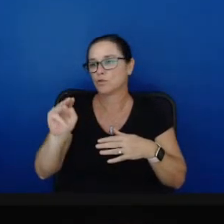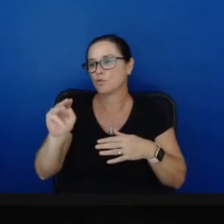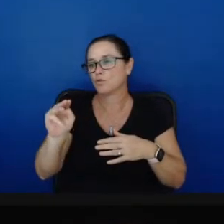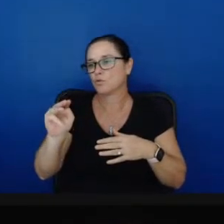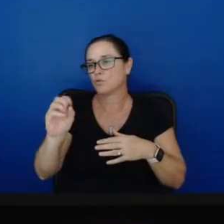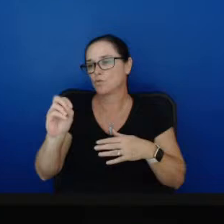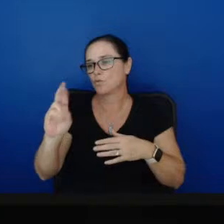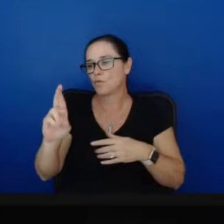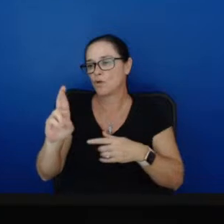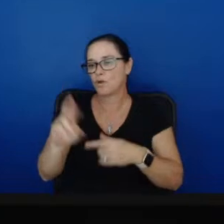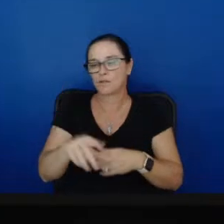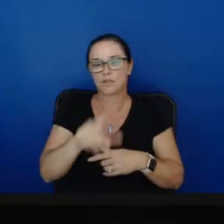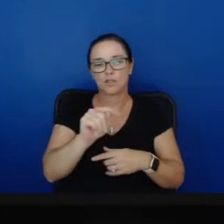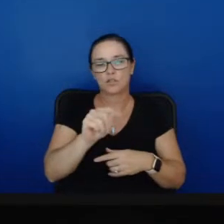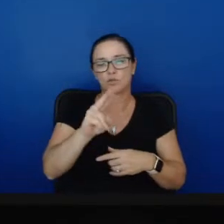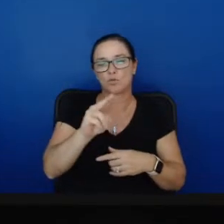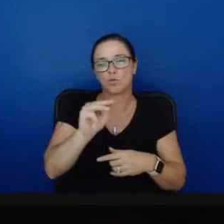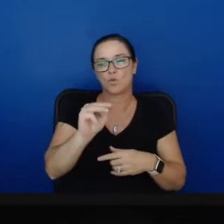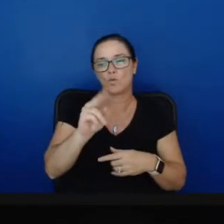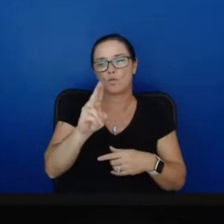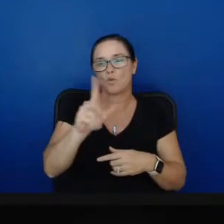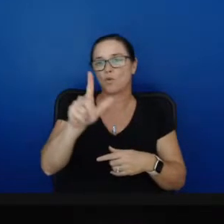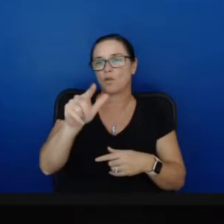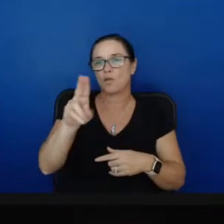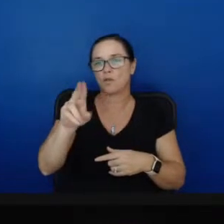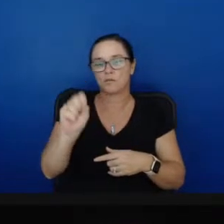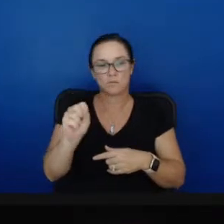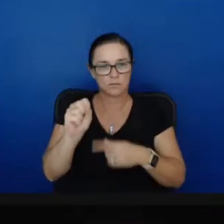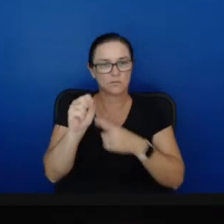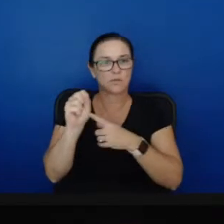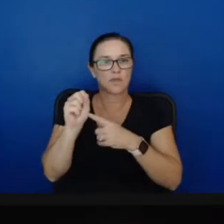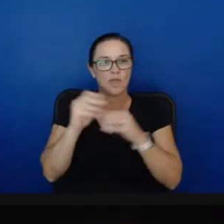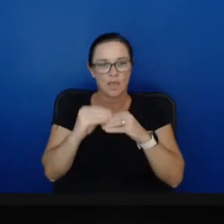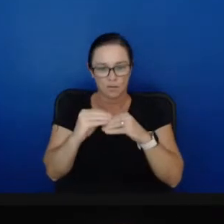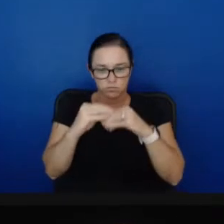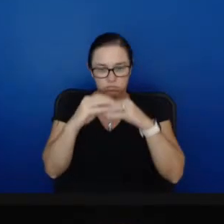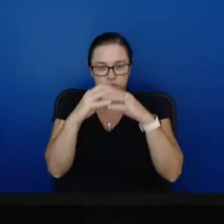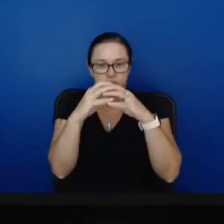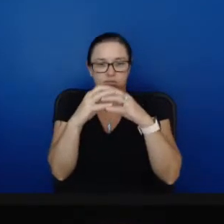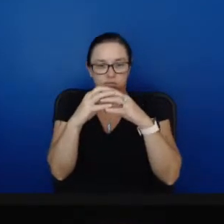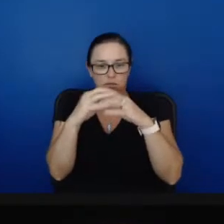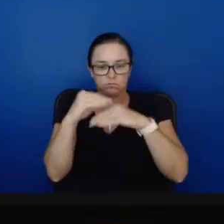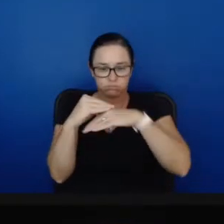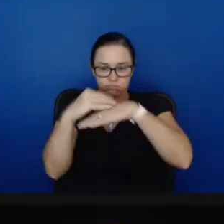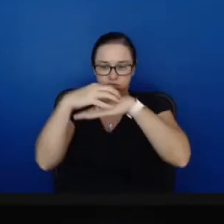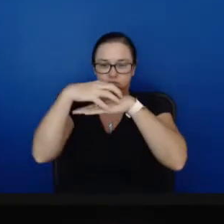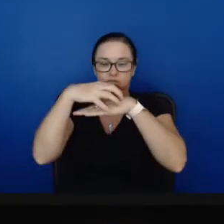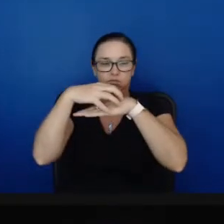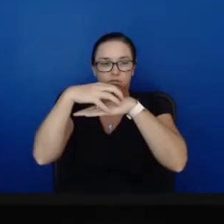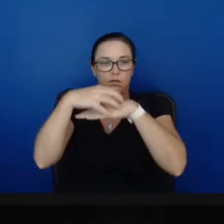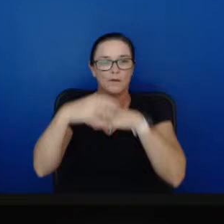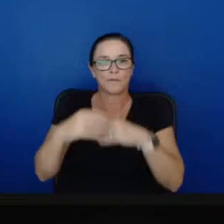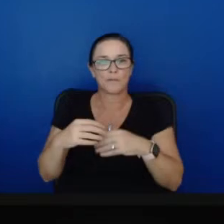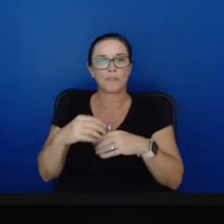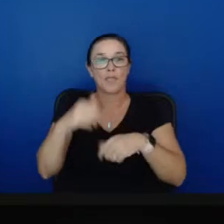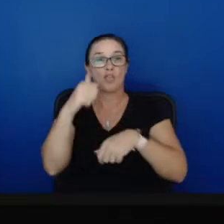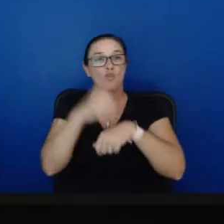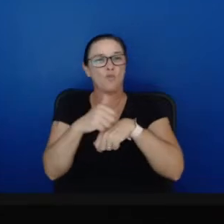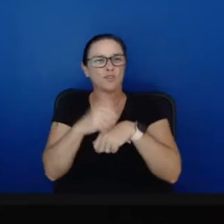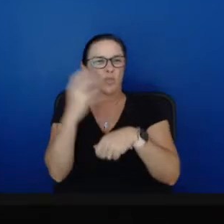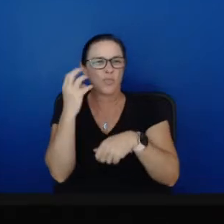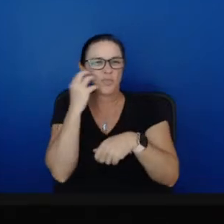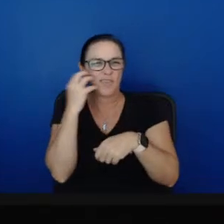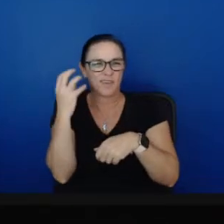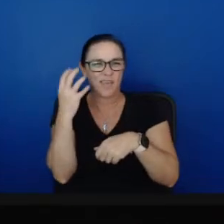tumulus, it's like a big growth that comes out of the lava, pops up, and the rocks are usually very thick on the outside, so they make